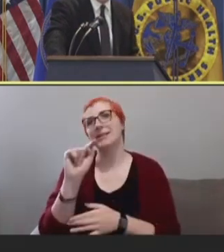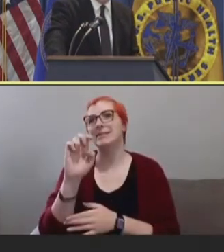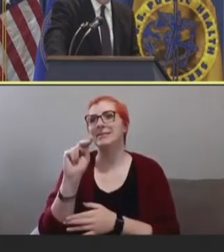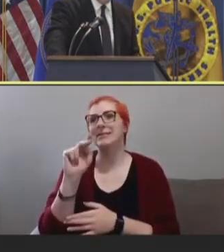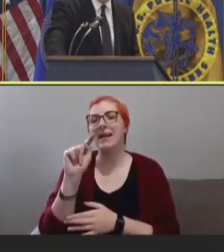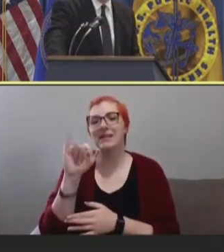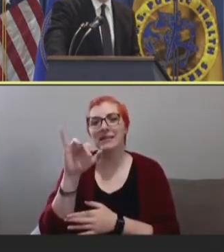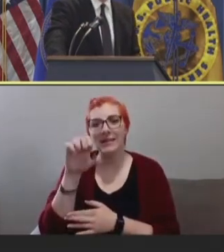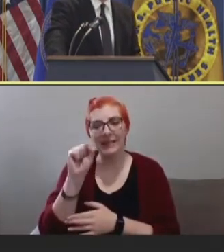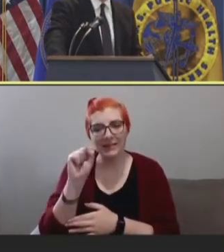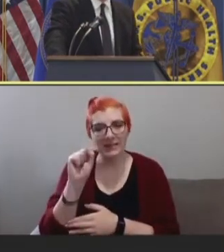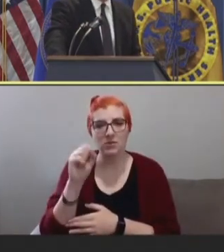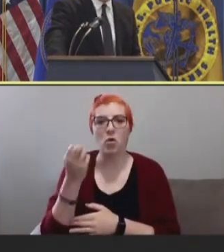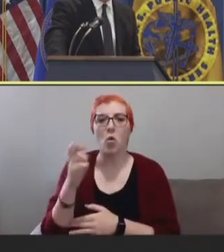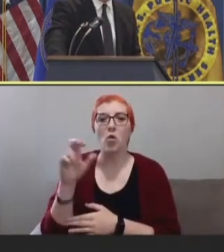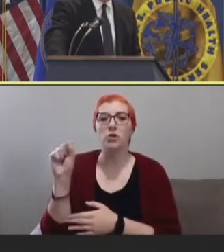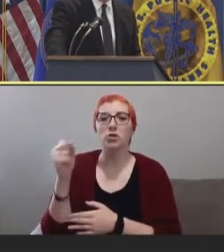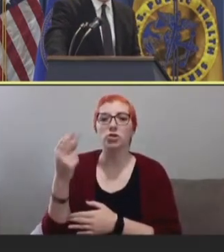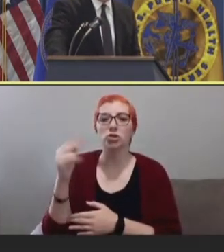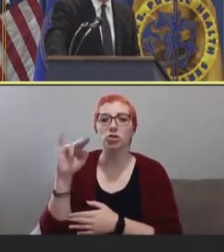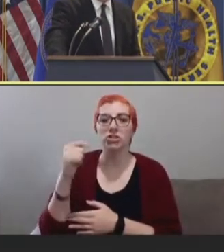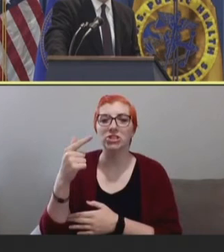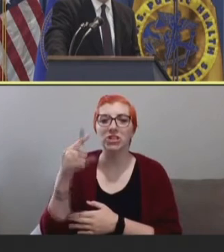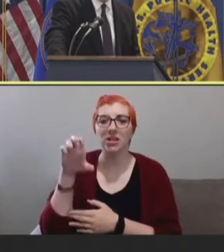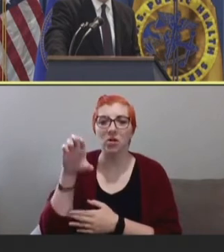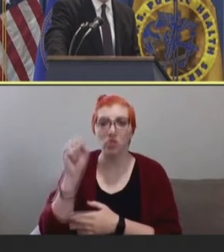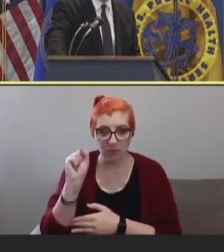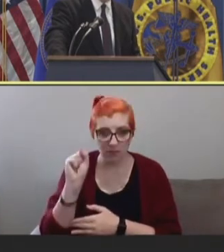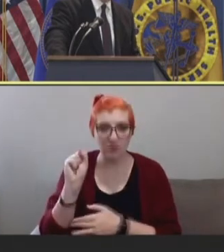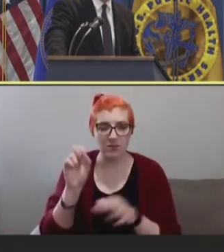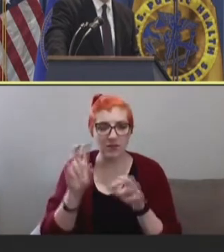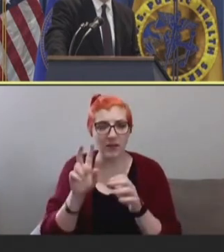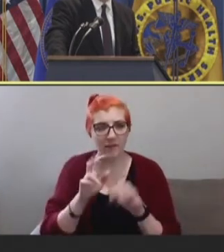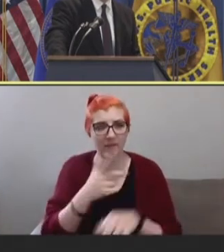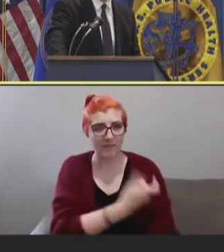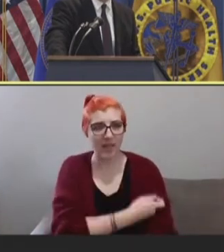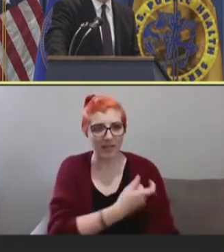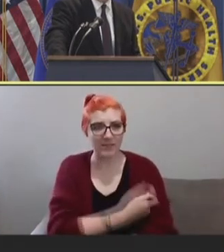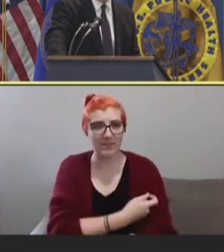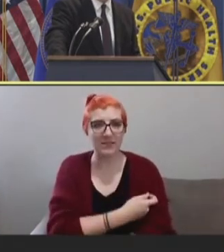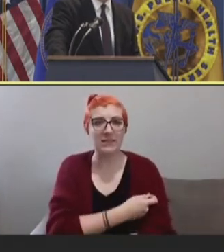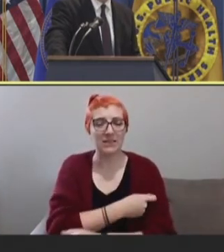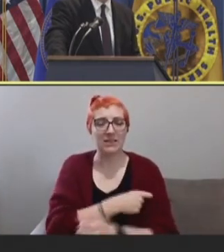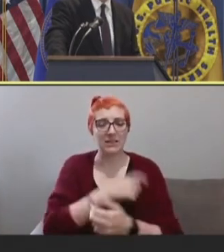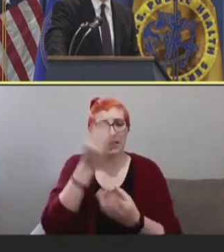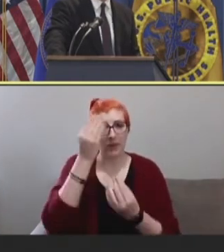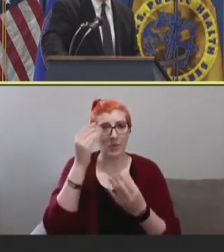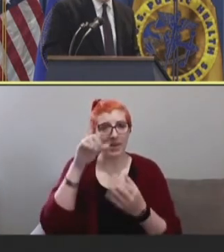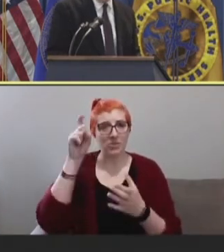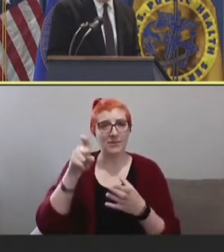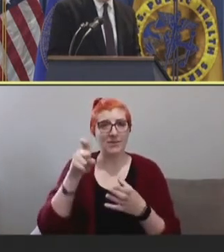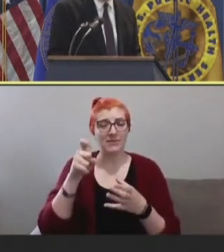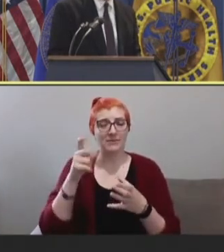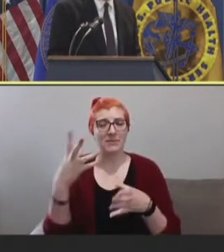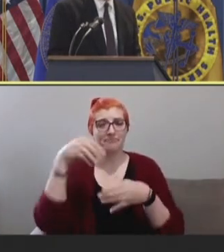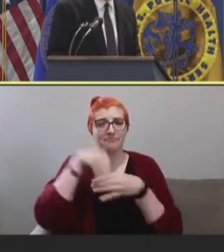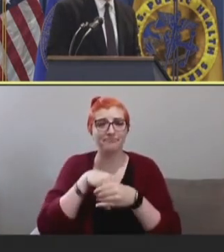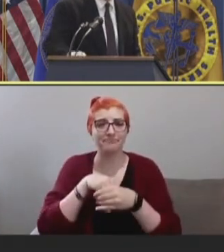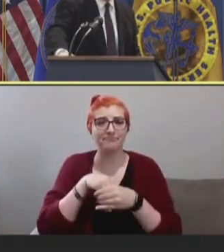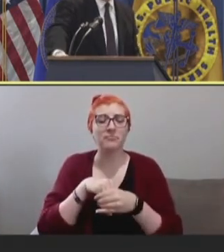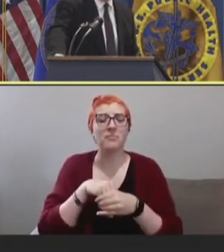vaccines. Findings from these sorts of evaluations should be woven into practices and into policy